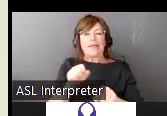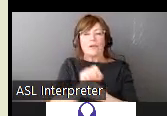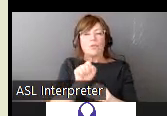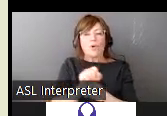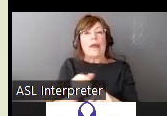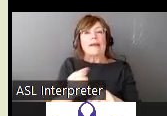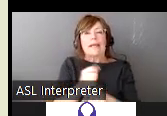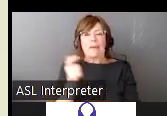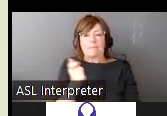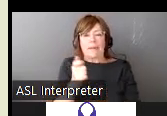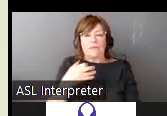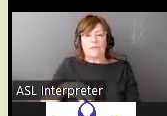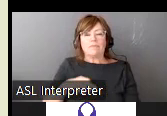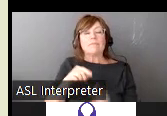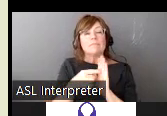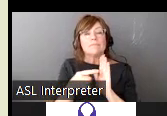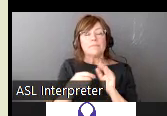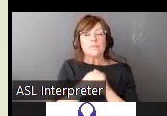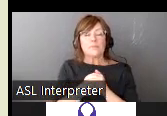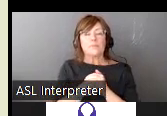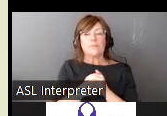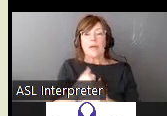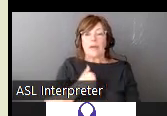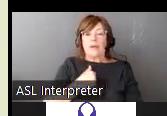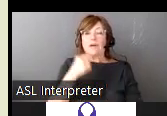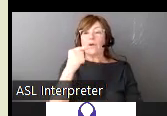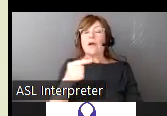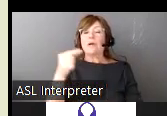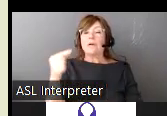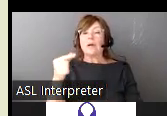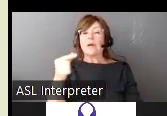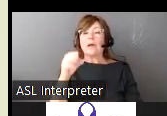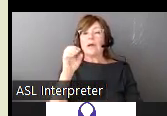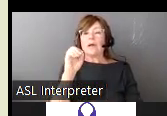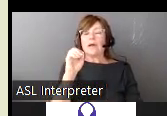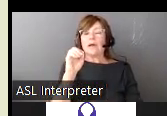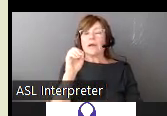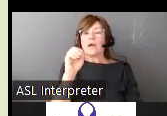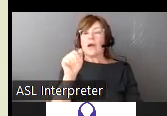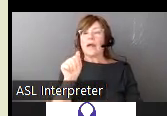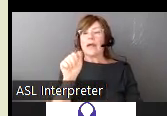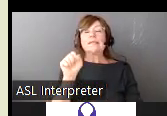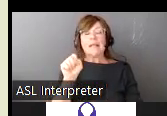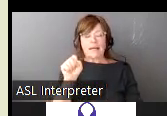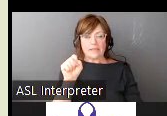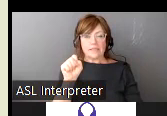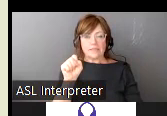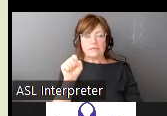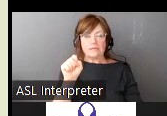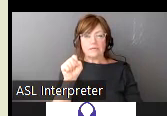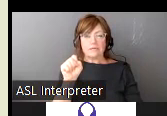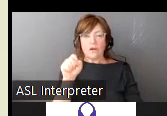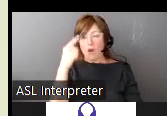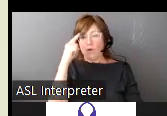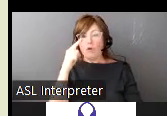benefits. For example, the Canadian government provides the OH security, so the OAS, to older